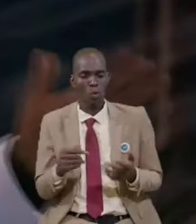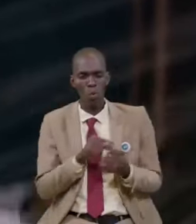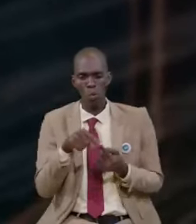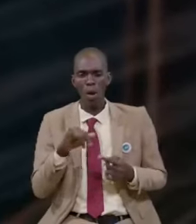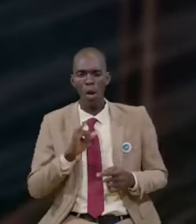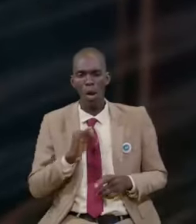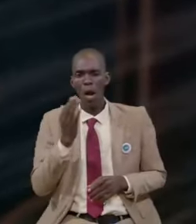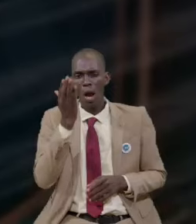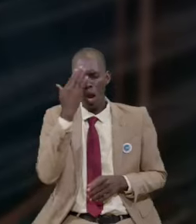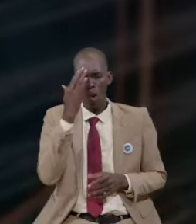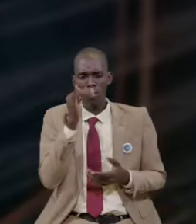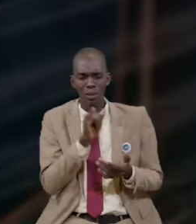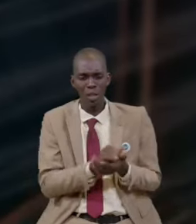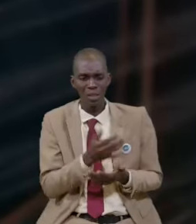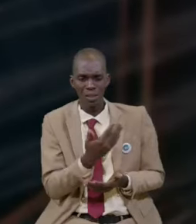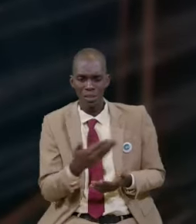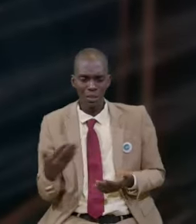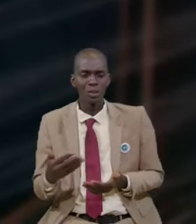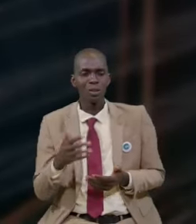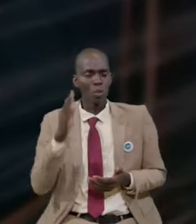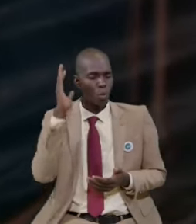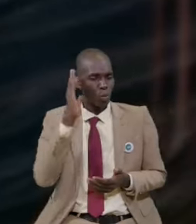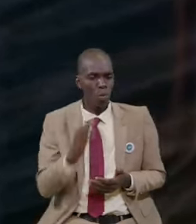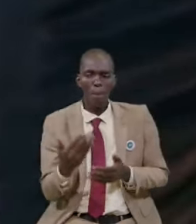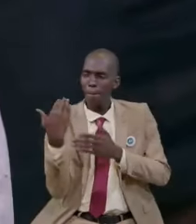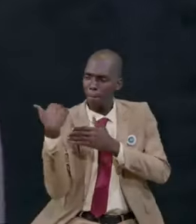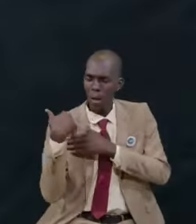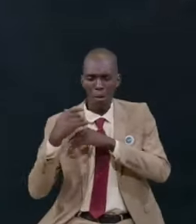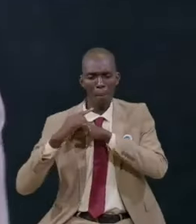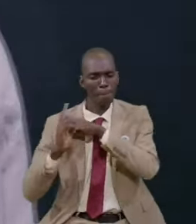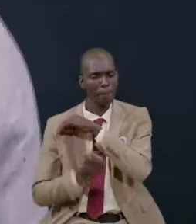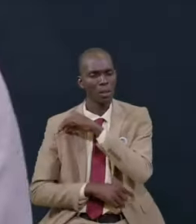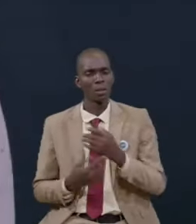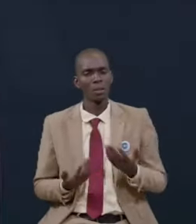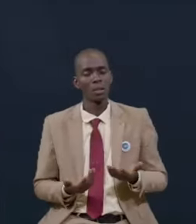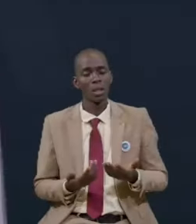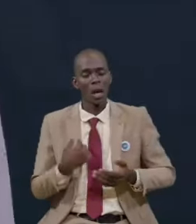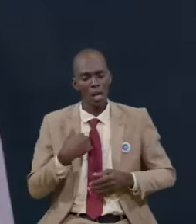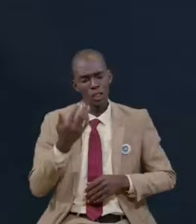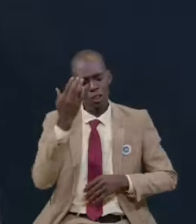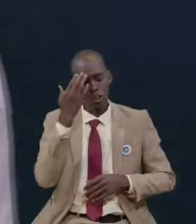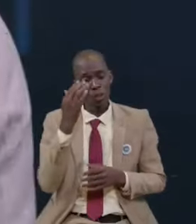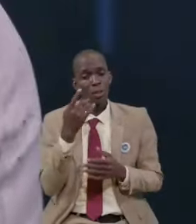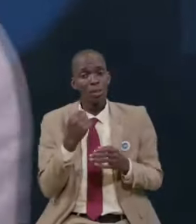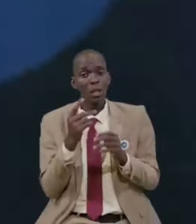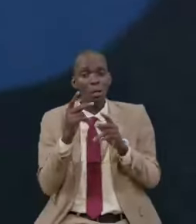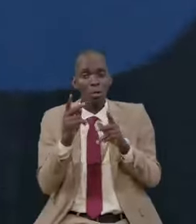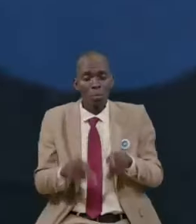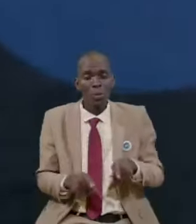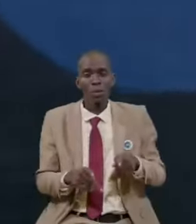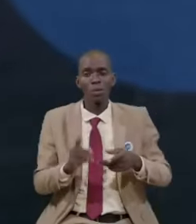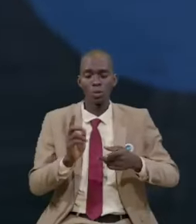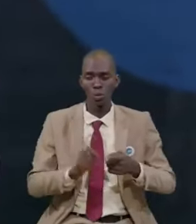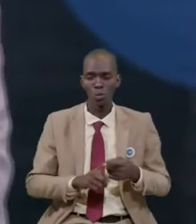carry punishment. I knew. And even the person to do to carry out the punishment was